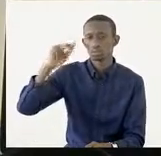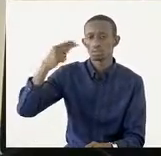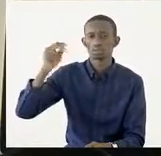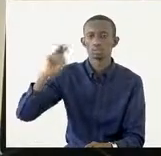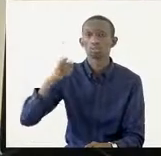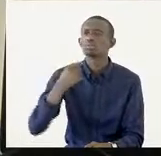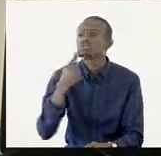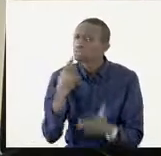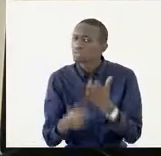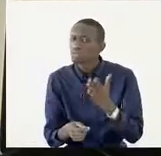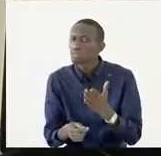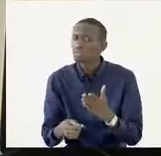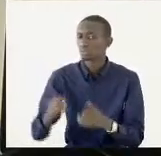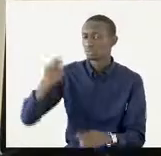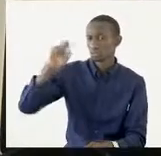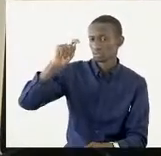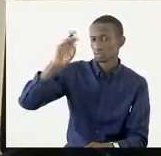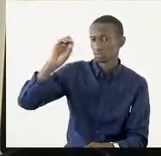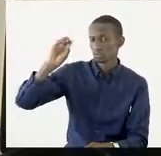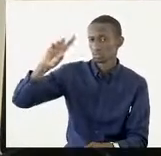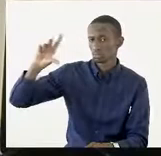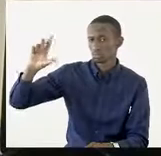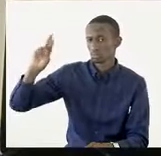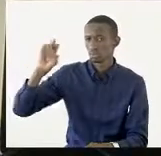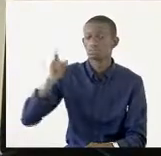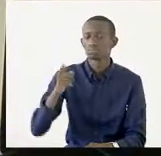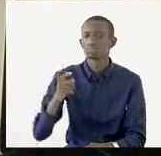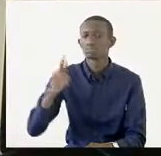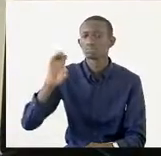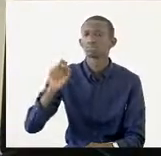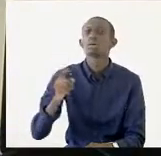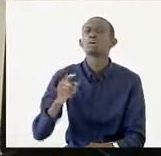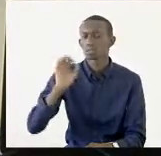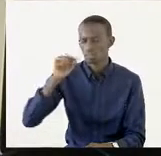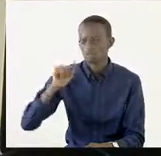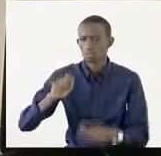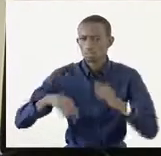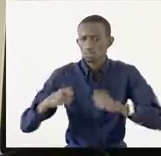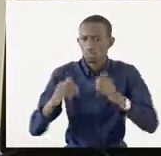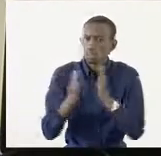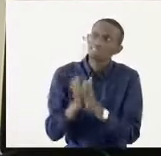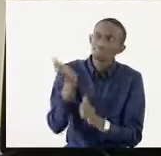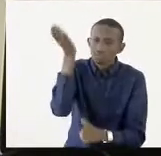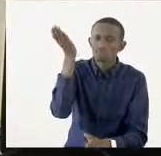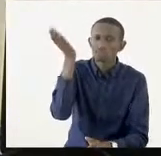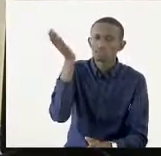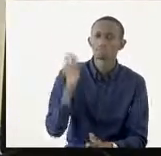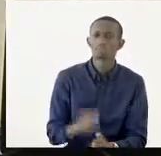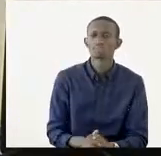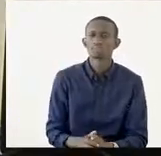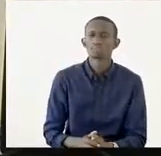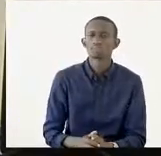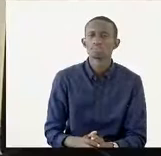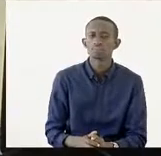What did I say? The Torrens reagent only reacts with aldehydes. And what